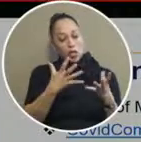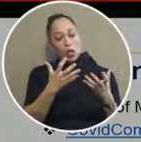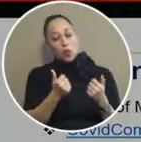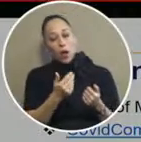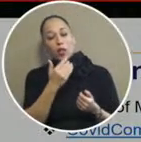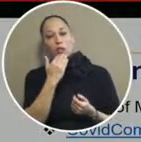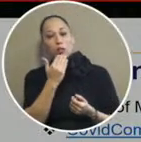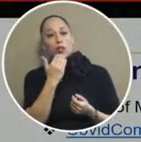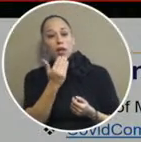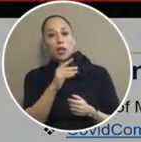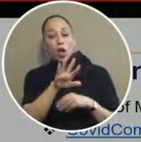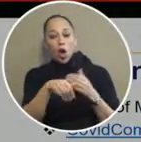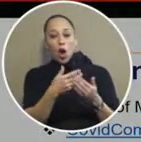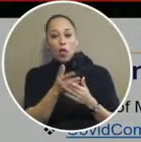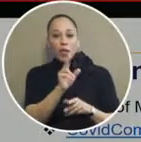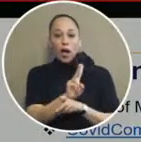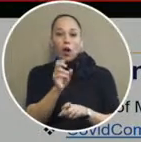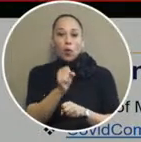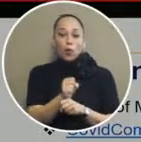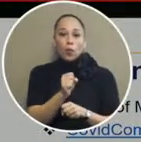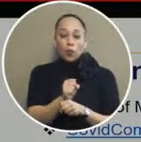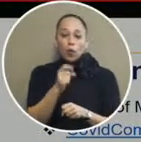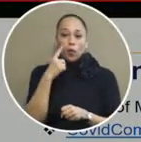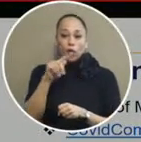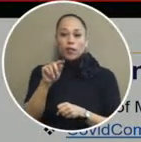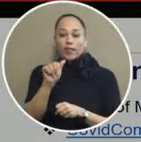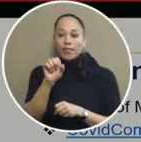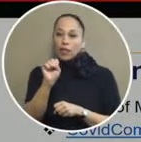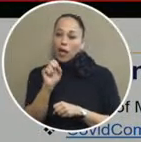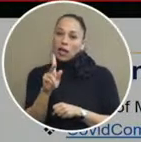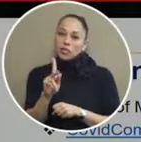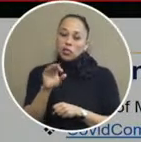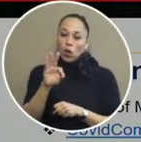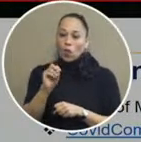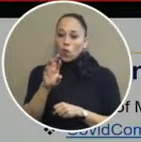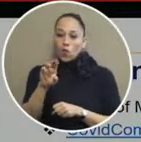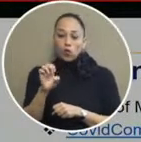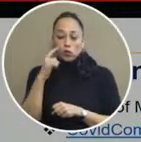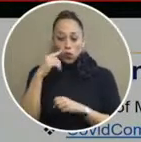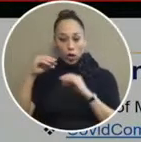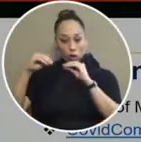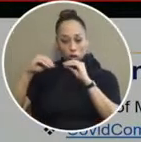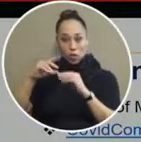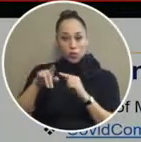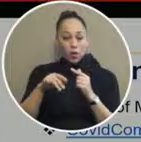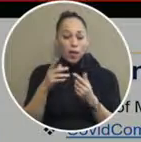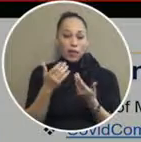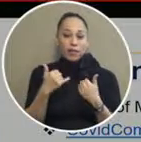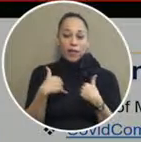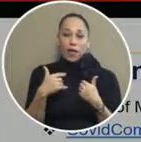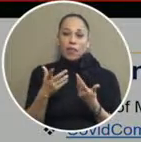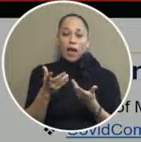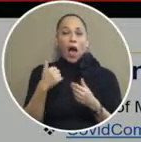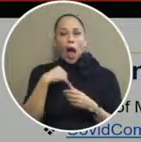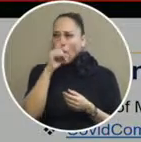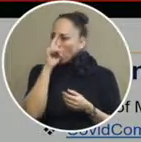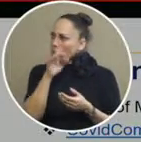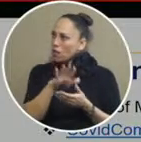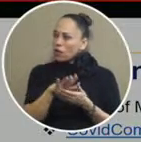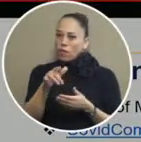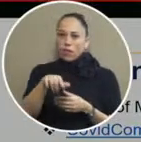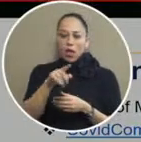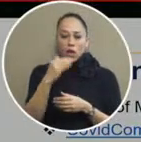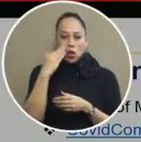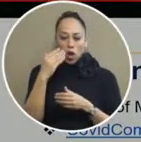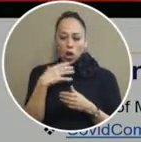the efforts of all the task force members that were involved in the outreach and education, because without their help, I believe that the emails